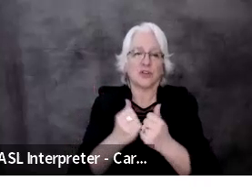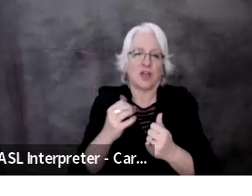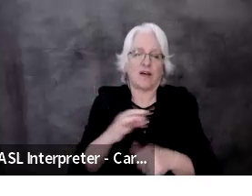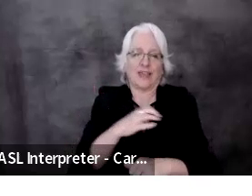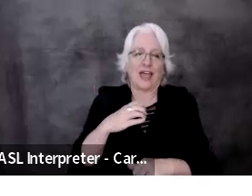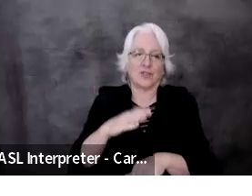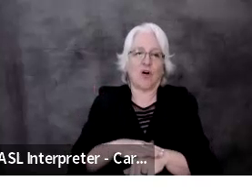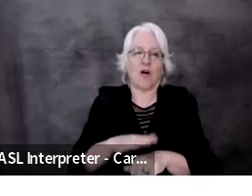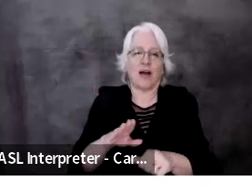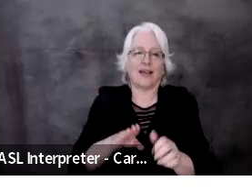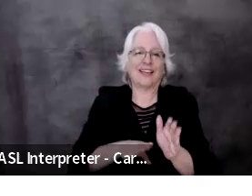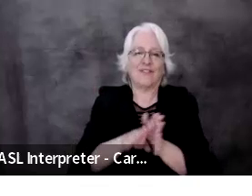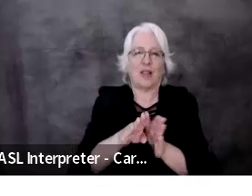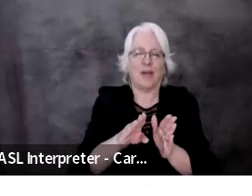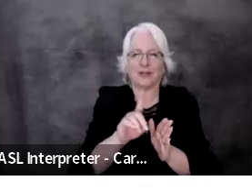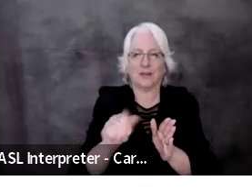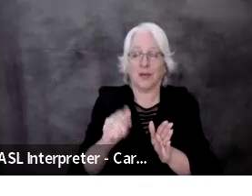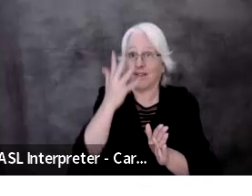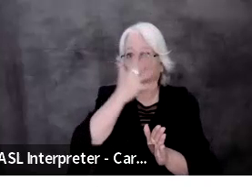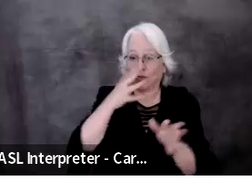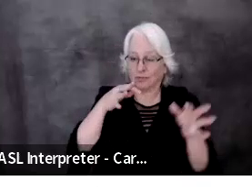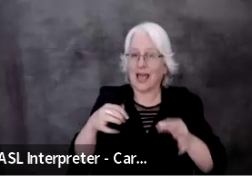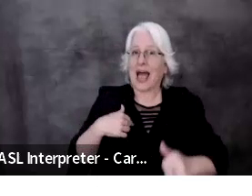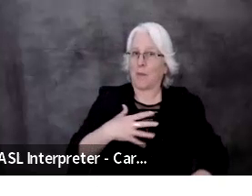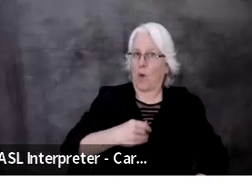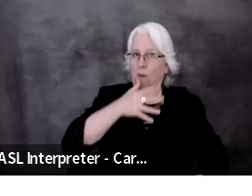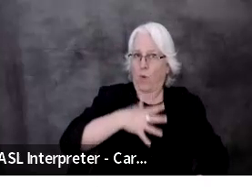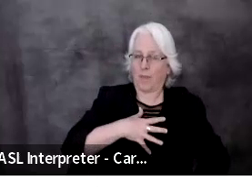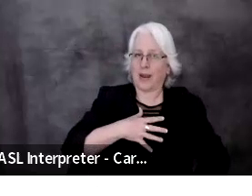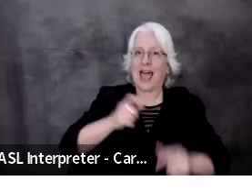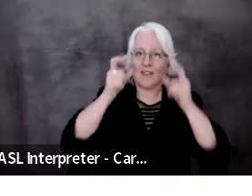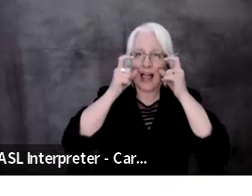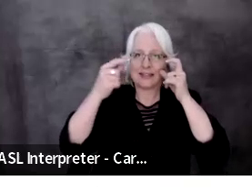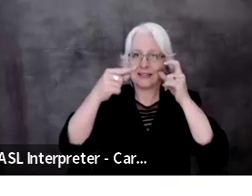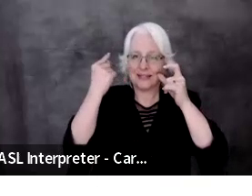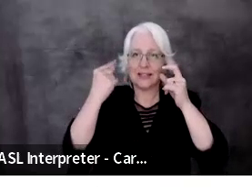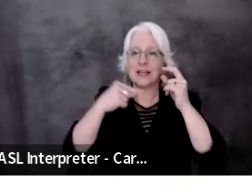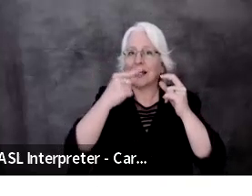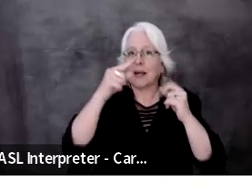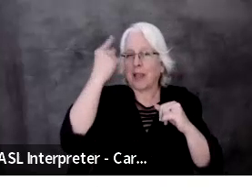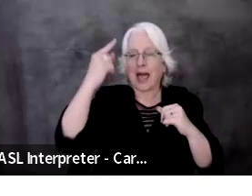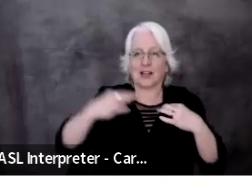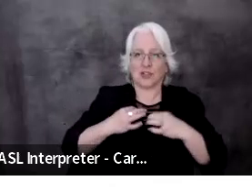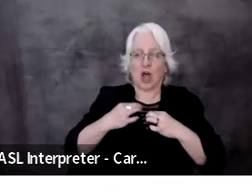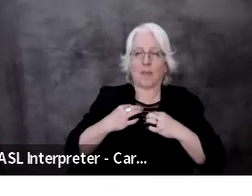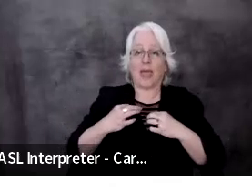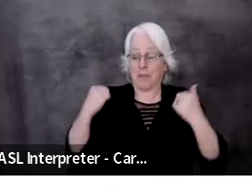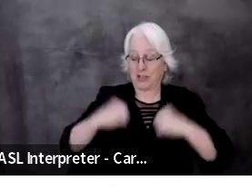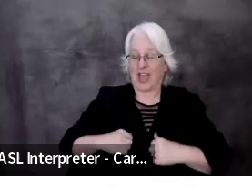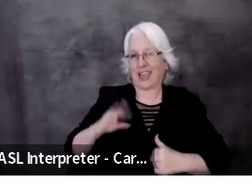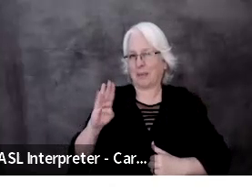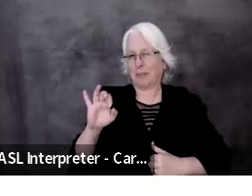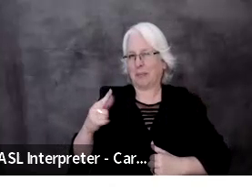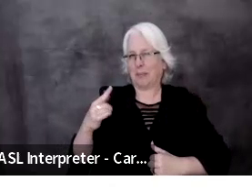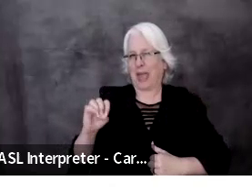For visual description, I am a white woman and I'm wearing glasses, a black top, and I'm wearing a beige jacket.